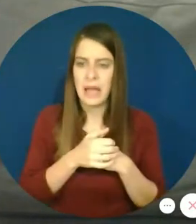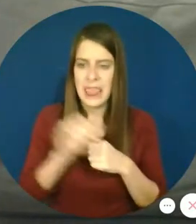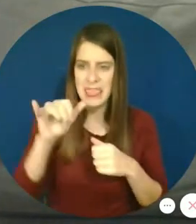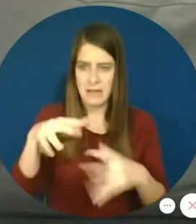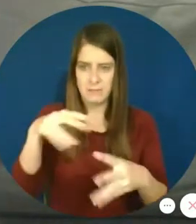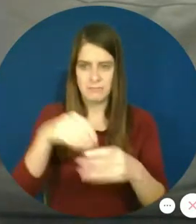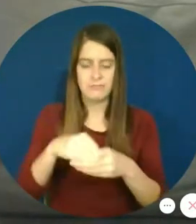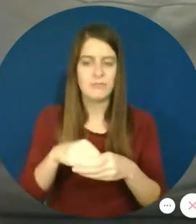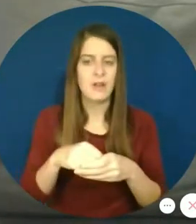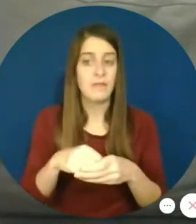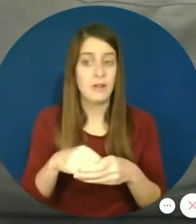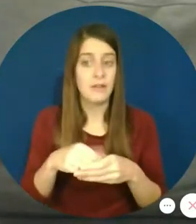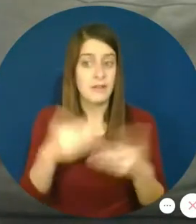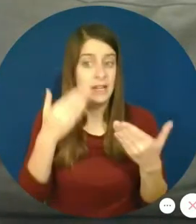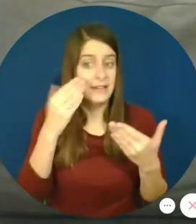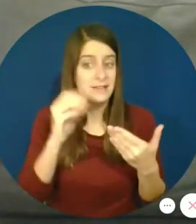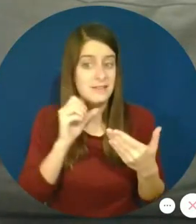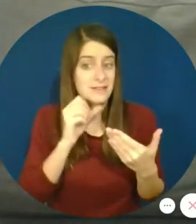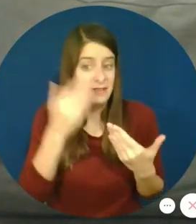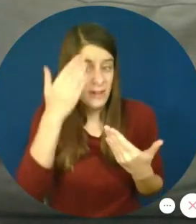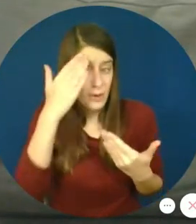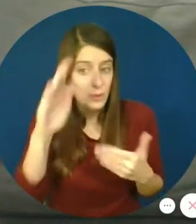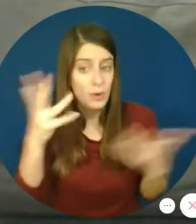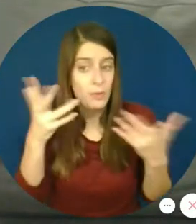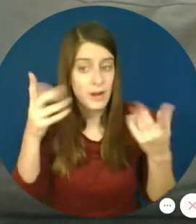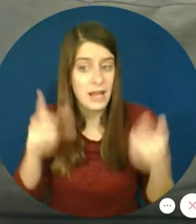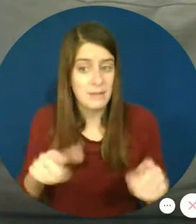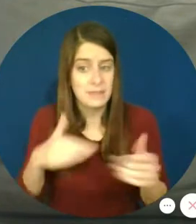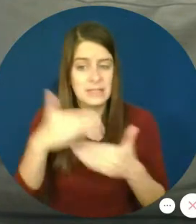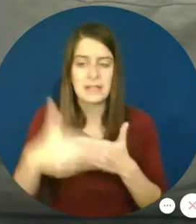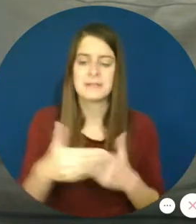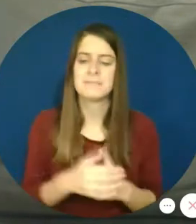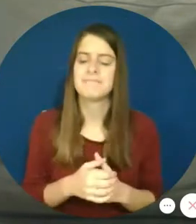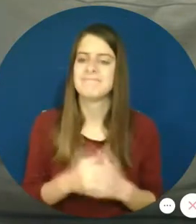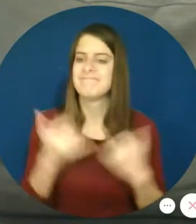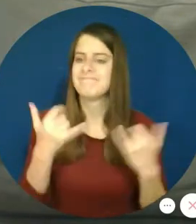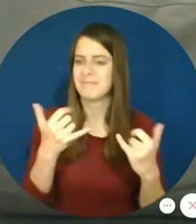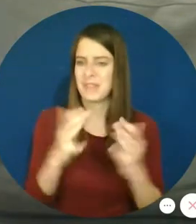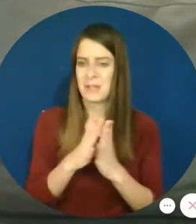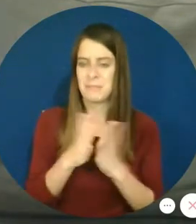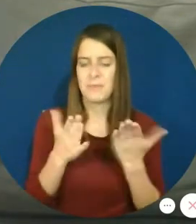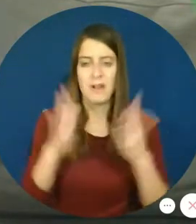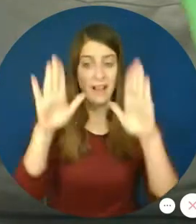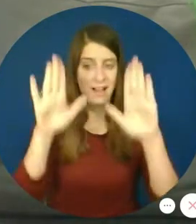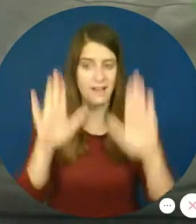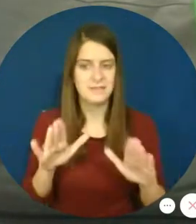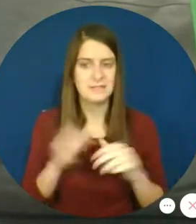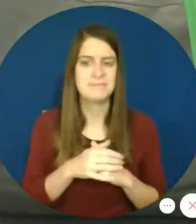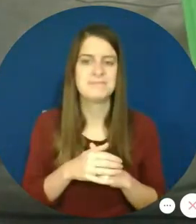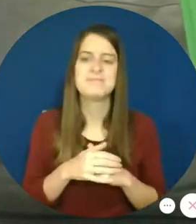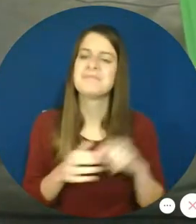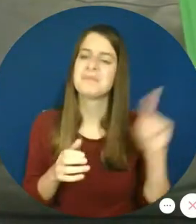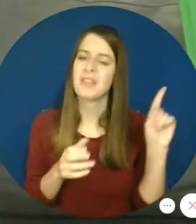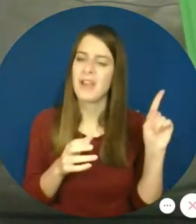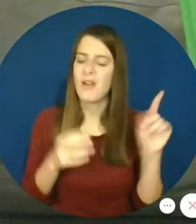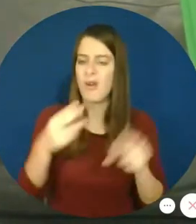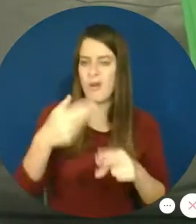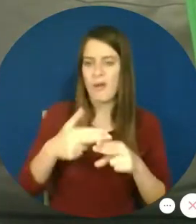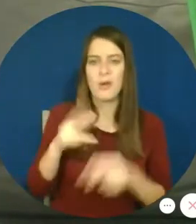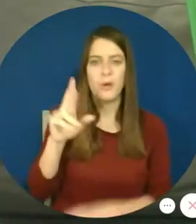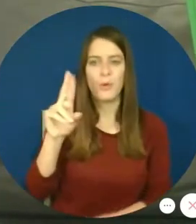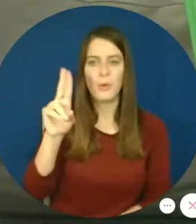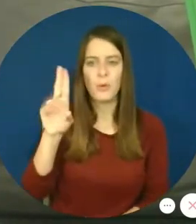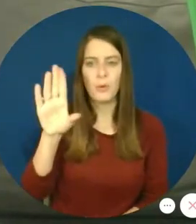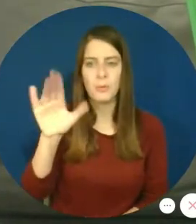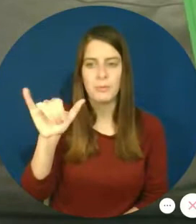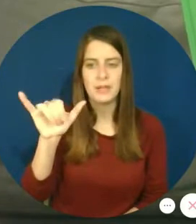next, right? So today's book I'm going to share with you is a terrific one, I think. It's called Ruby Finds a Worry, and